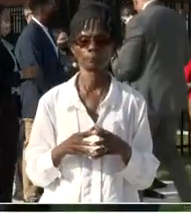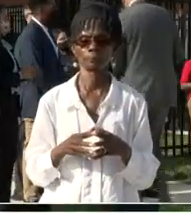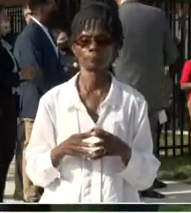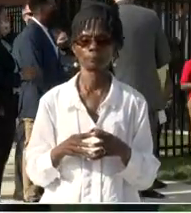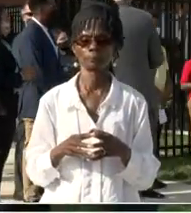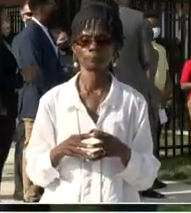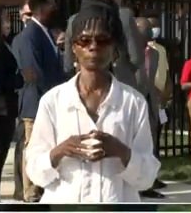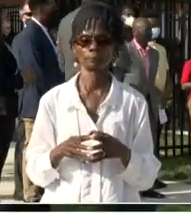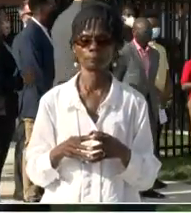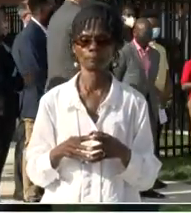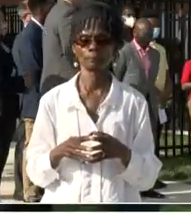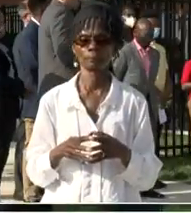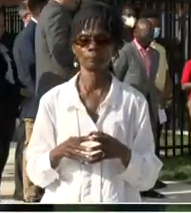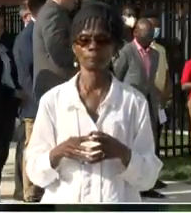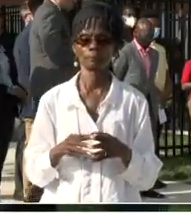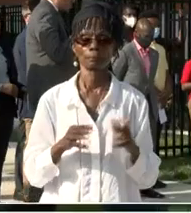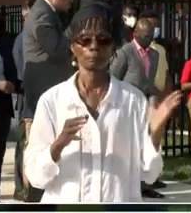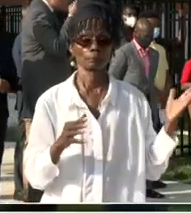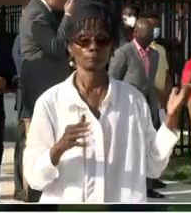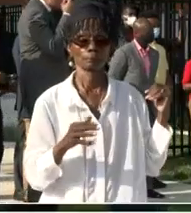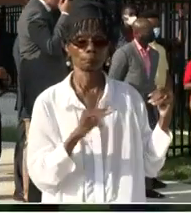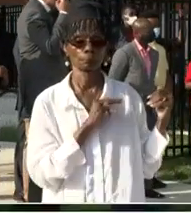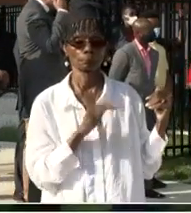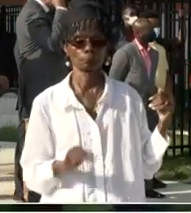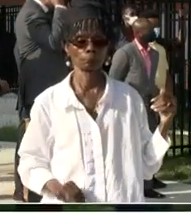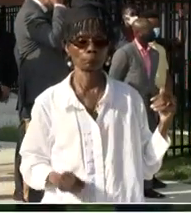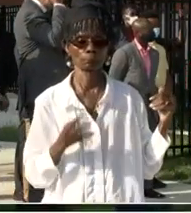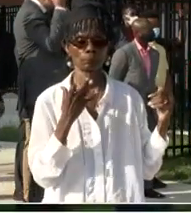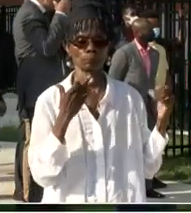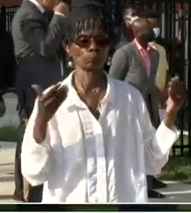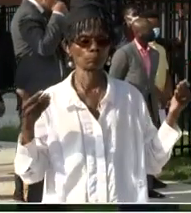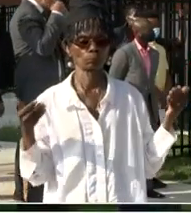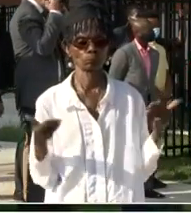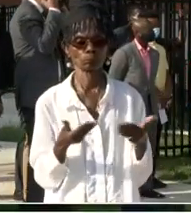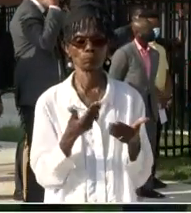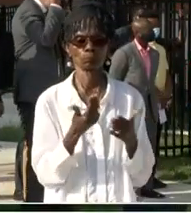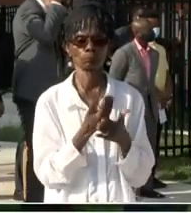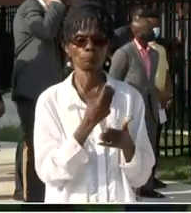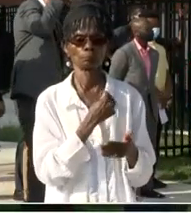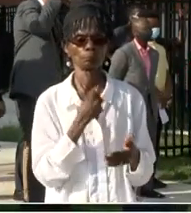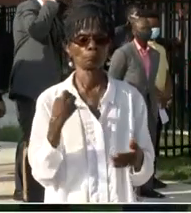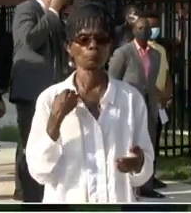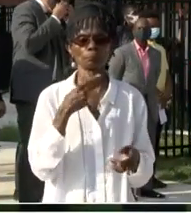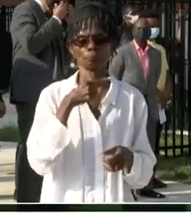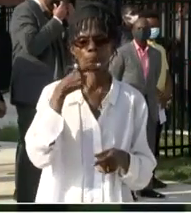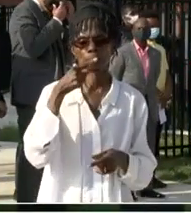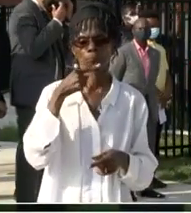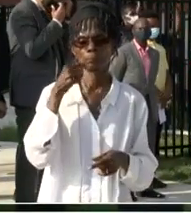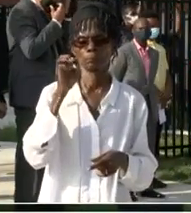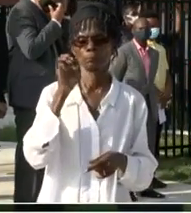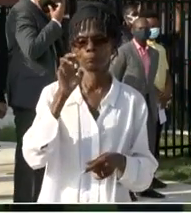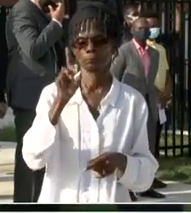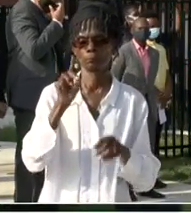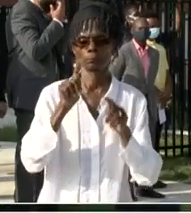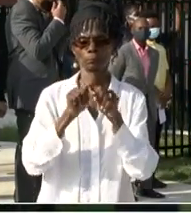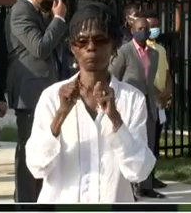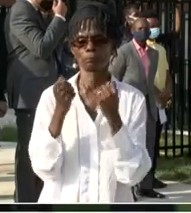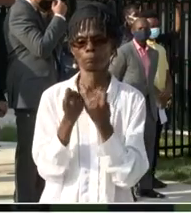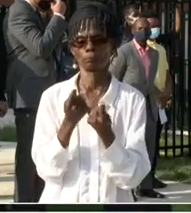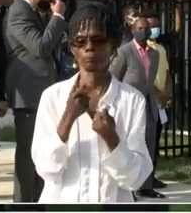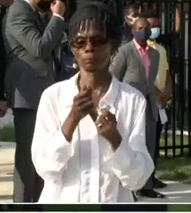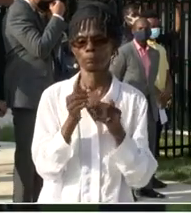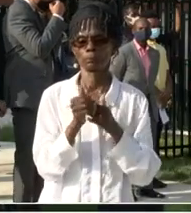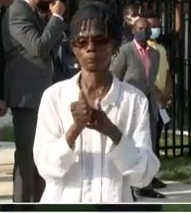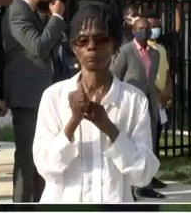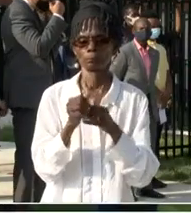And I also want to introduce a new member of our public education team who is leading our Office of